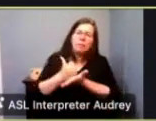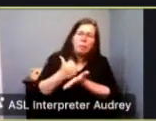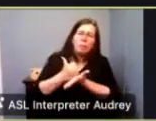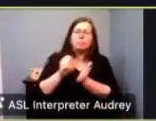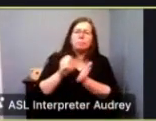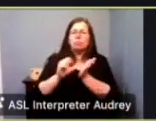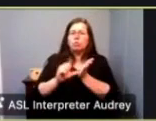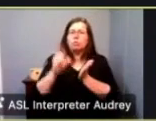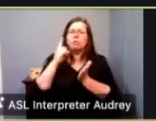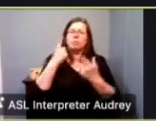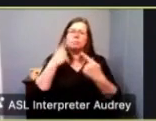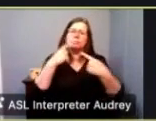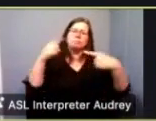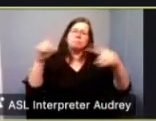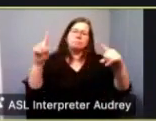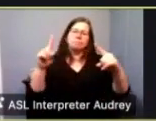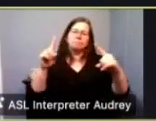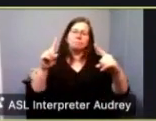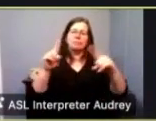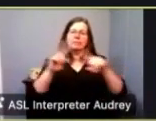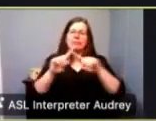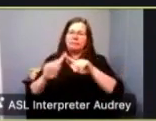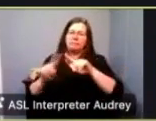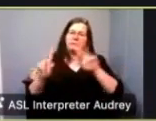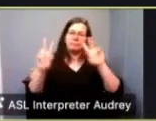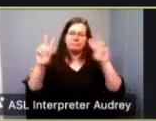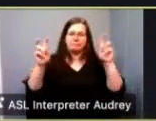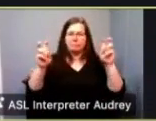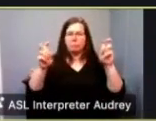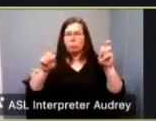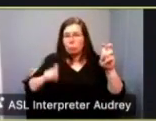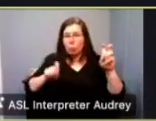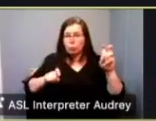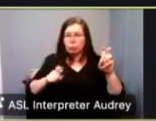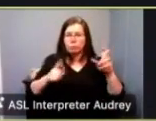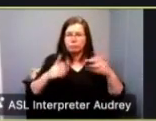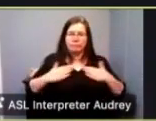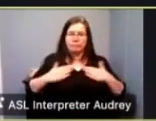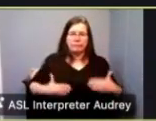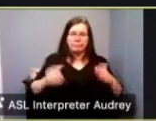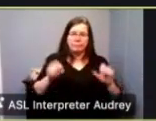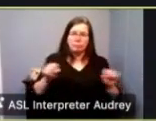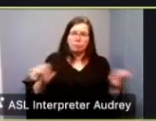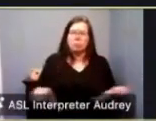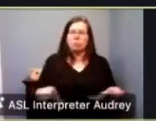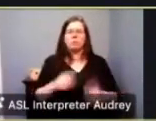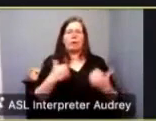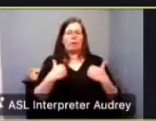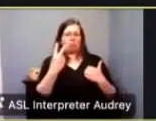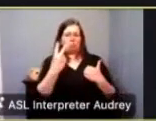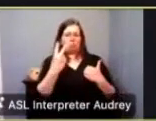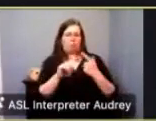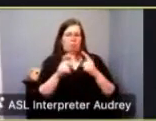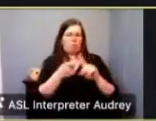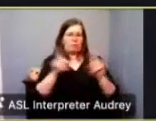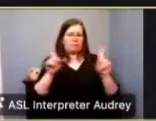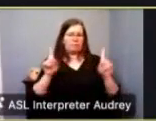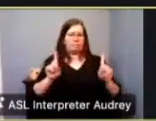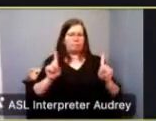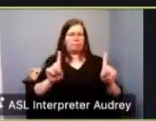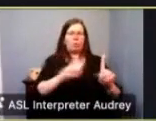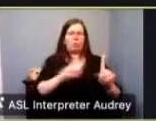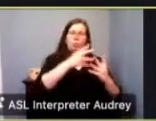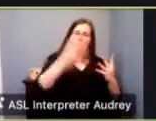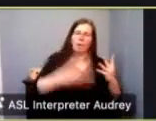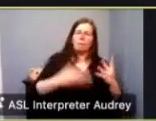certain physical benchmarks that doctors told me I was supposed to have reached at my age. Daisy is joined by two friends who wear rainbow and trans